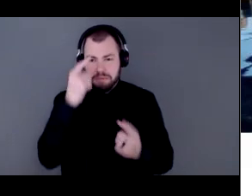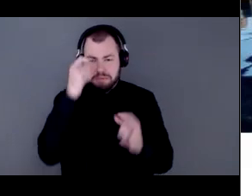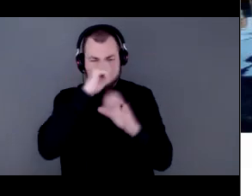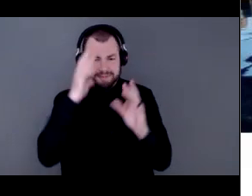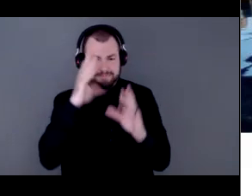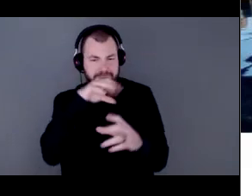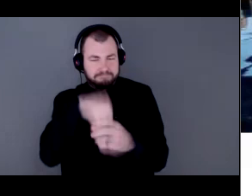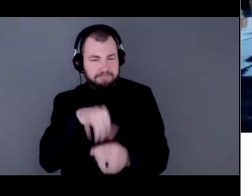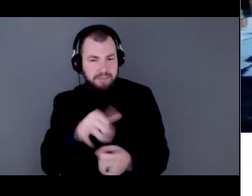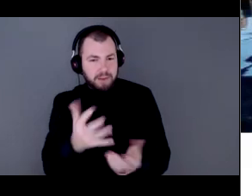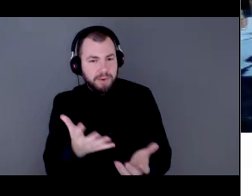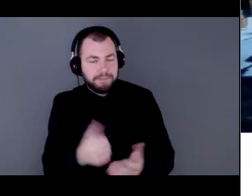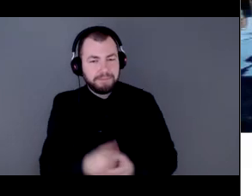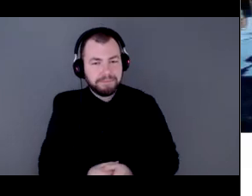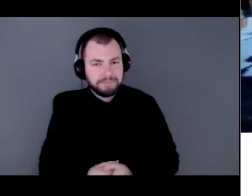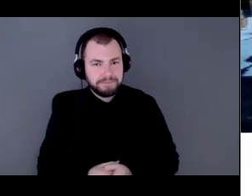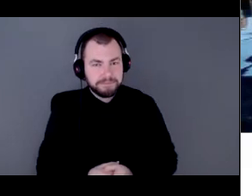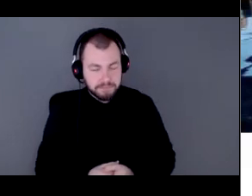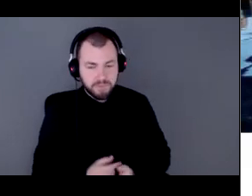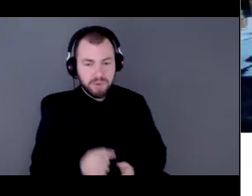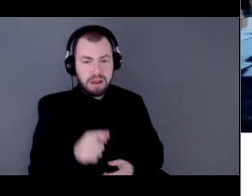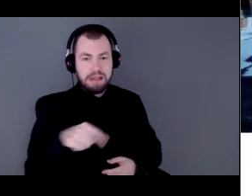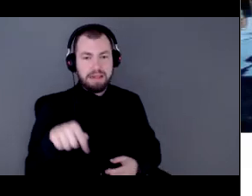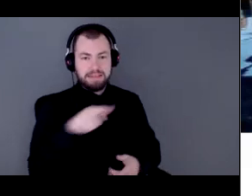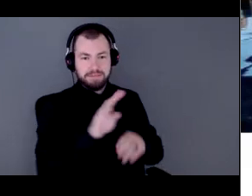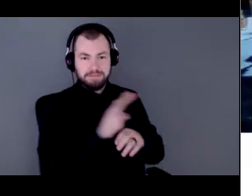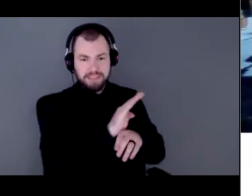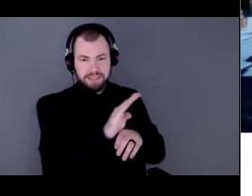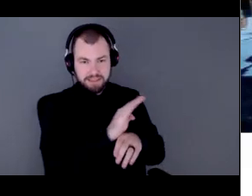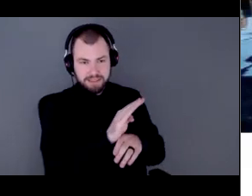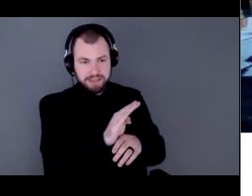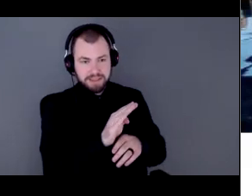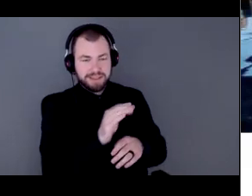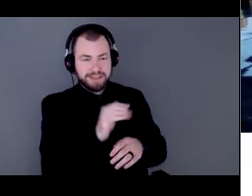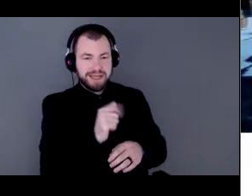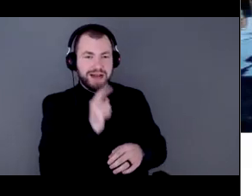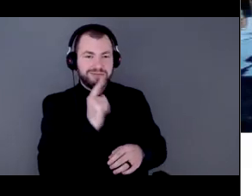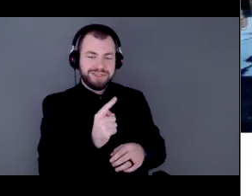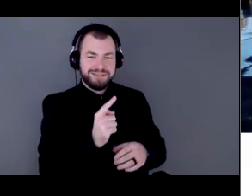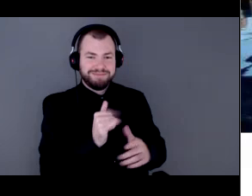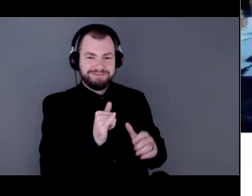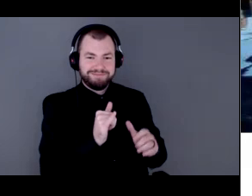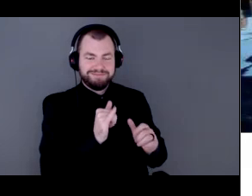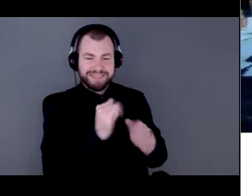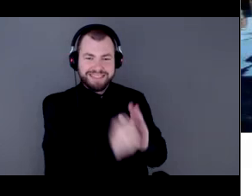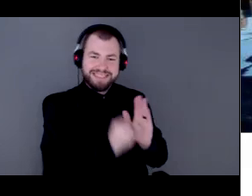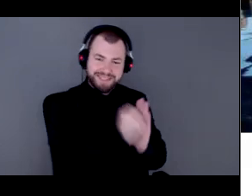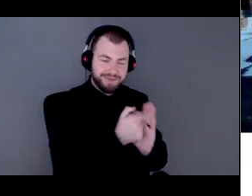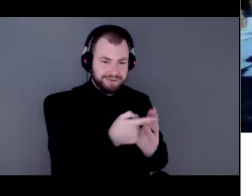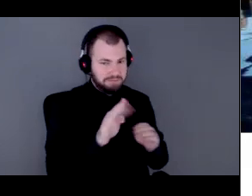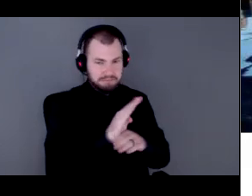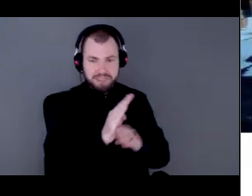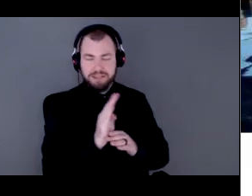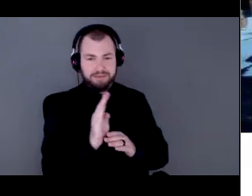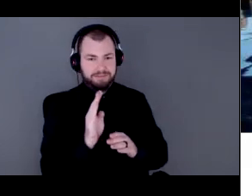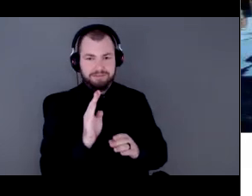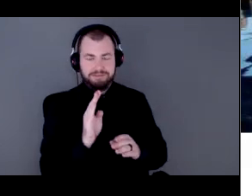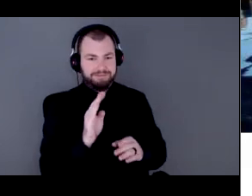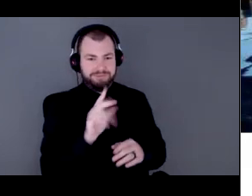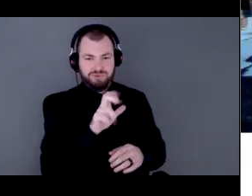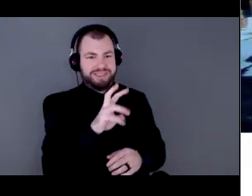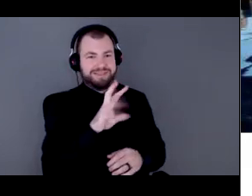Well, these businesses, it's not really so much seasonal anymore. These businesses are busy year round and they're